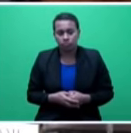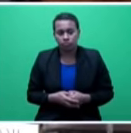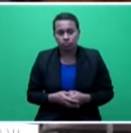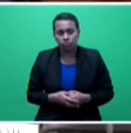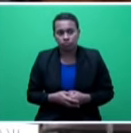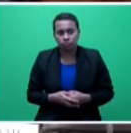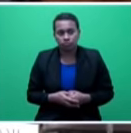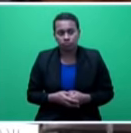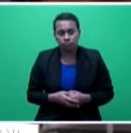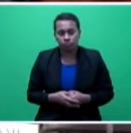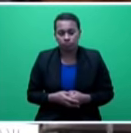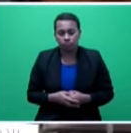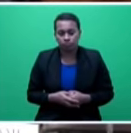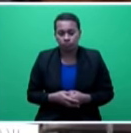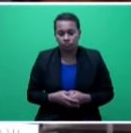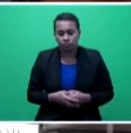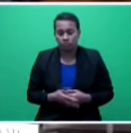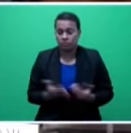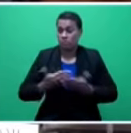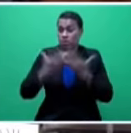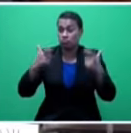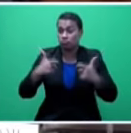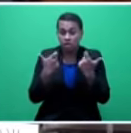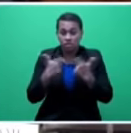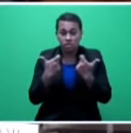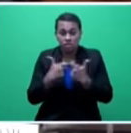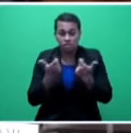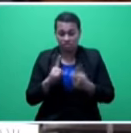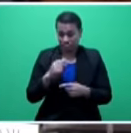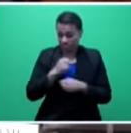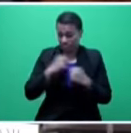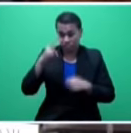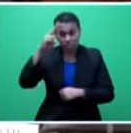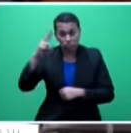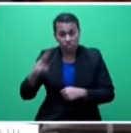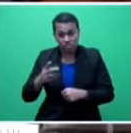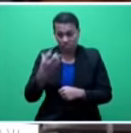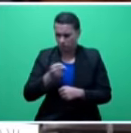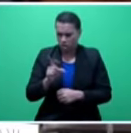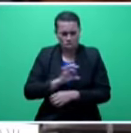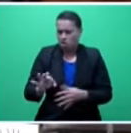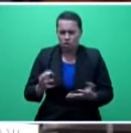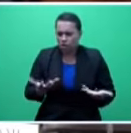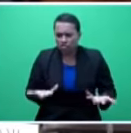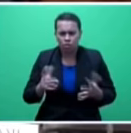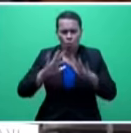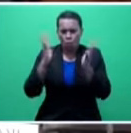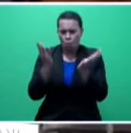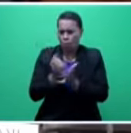the biggest challenge facing our nation today is not global warming or COVID-19